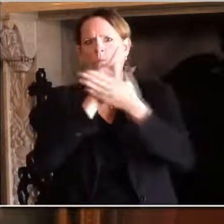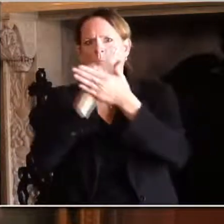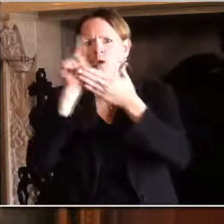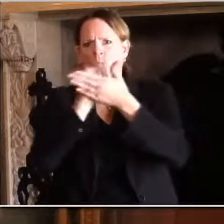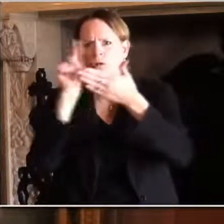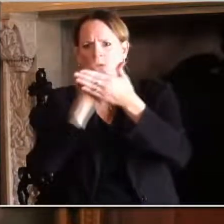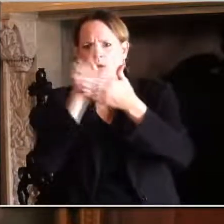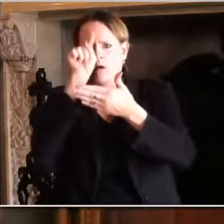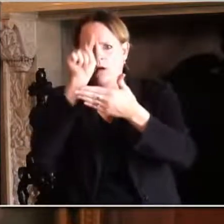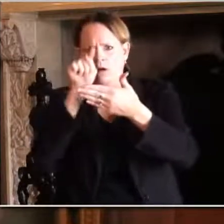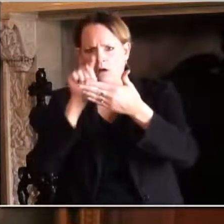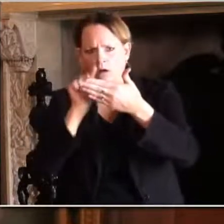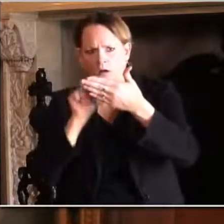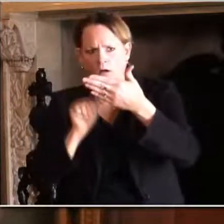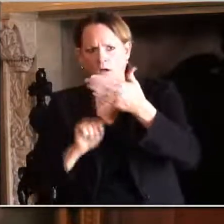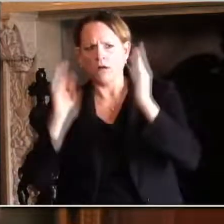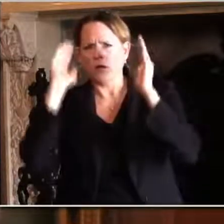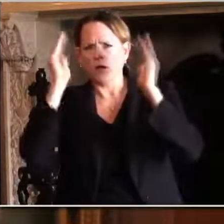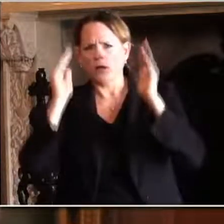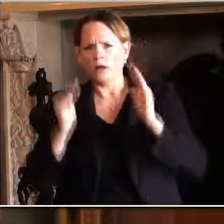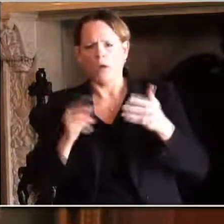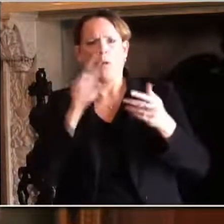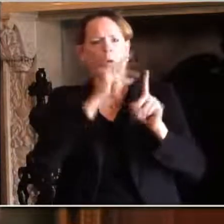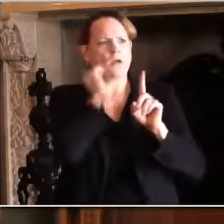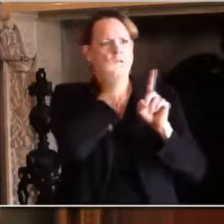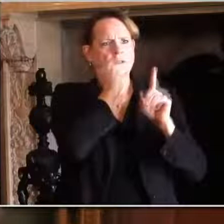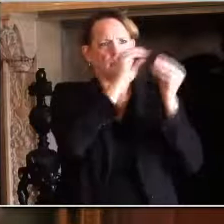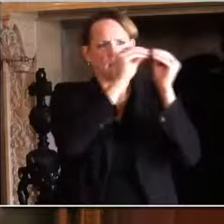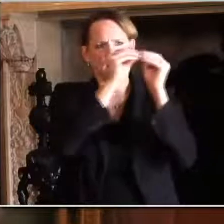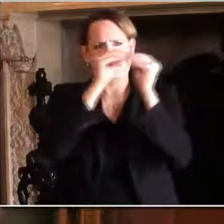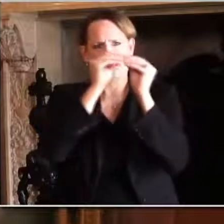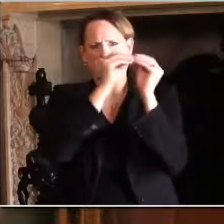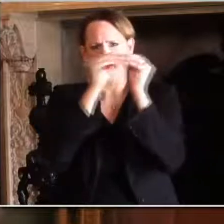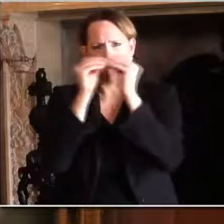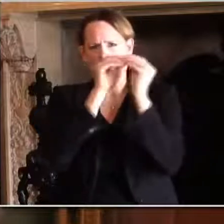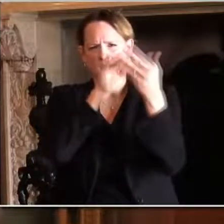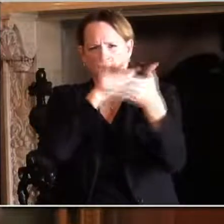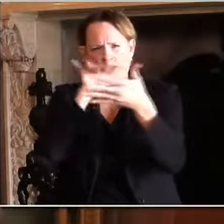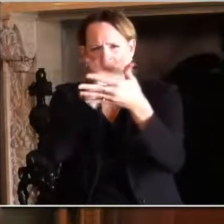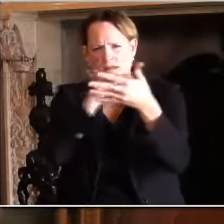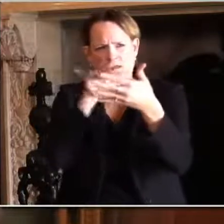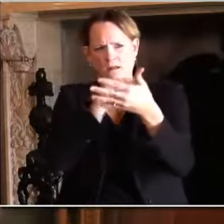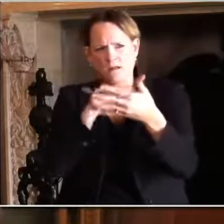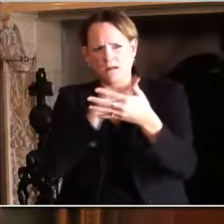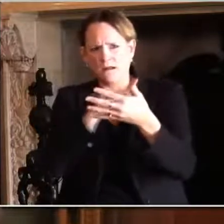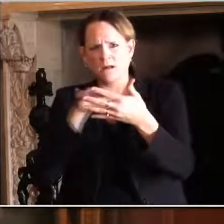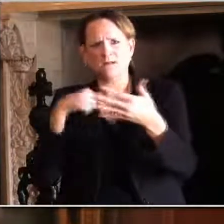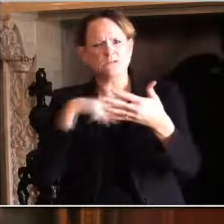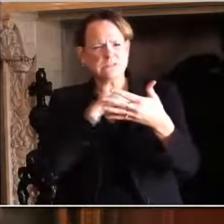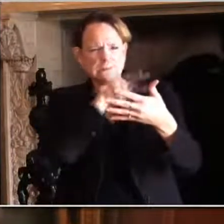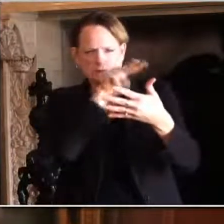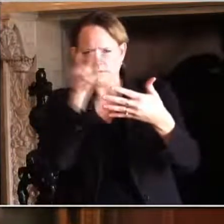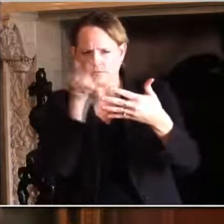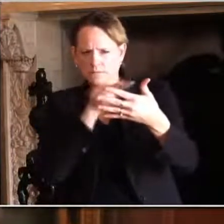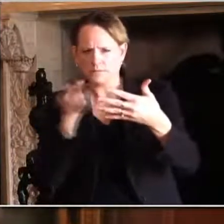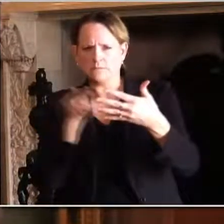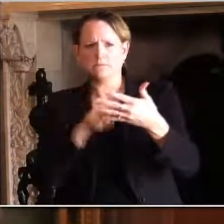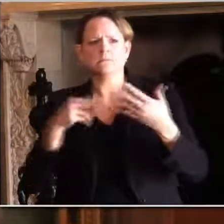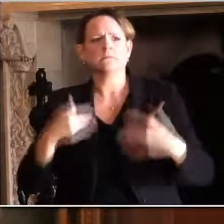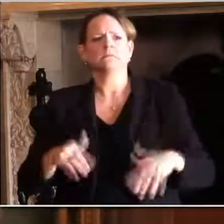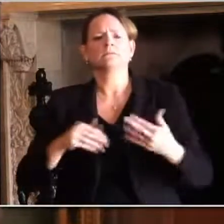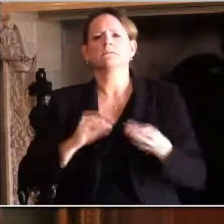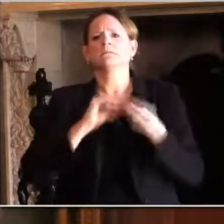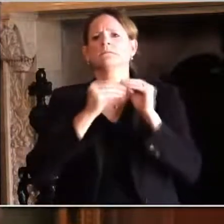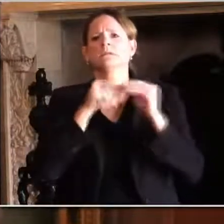see fluctuations up to date, because that's the time between results going from the lab, with specimens to the lab result back